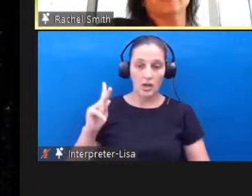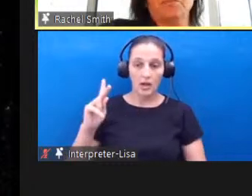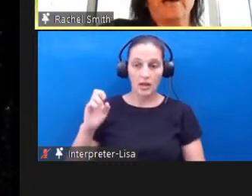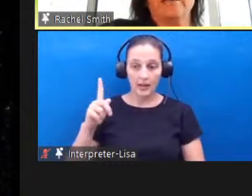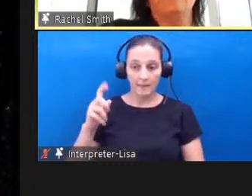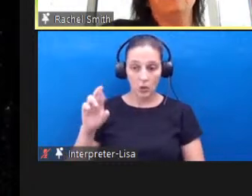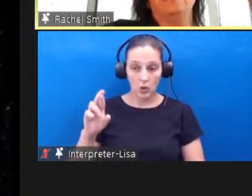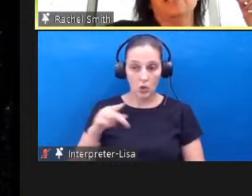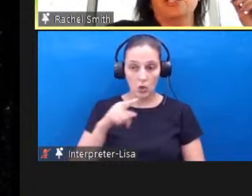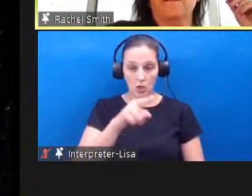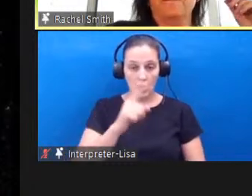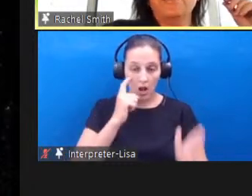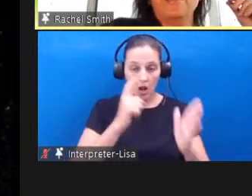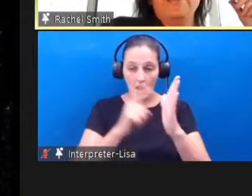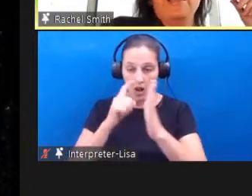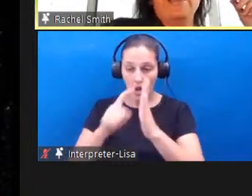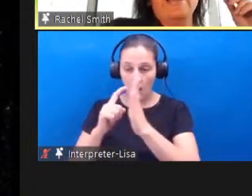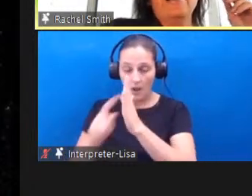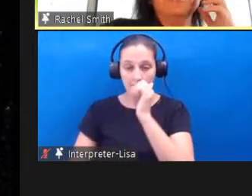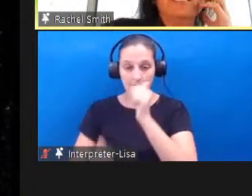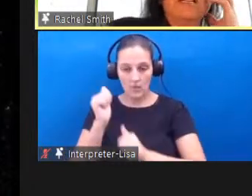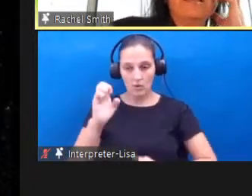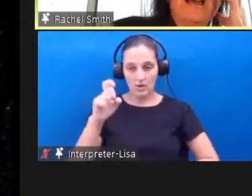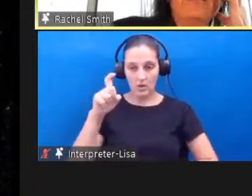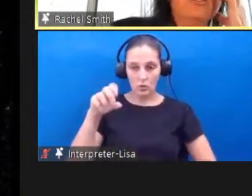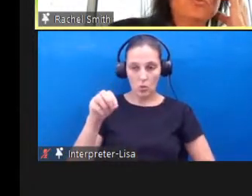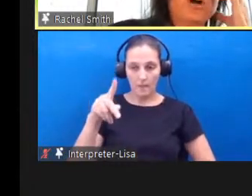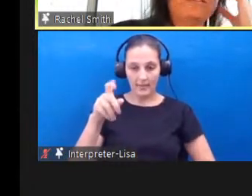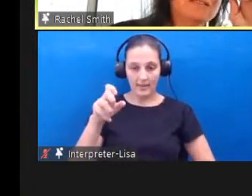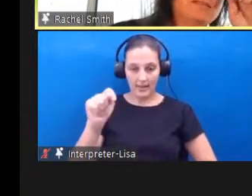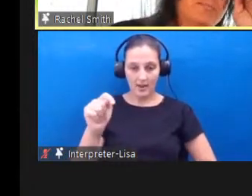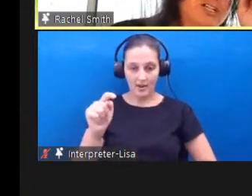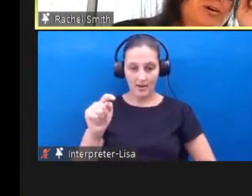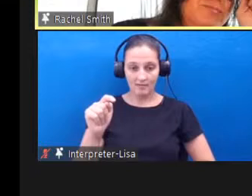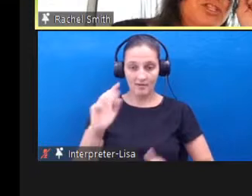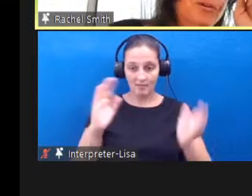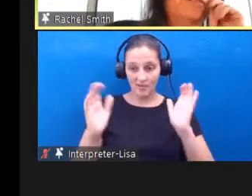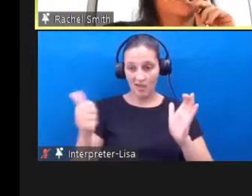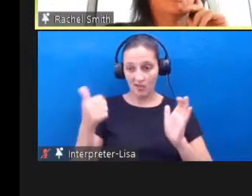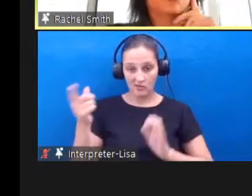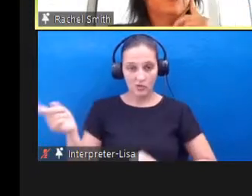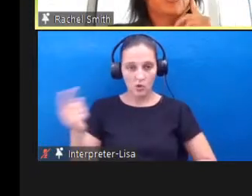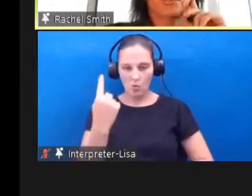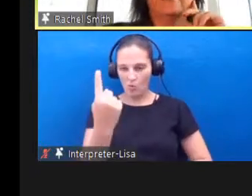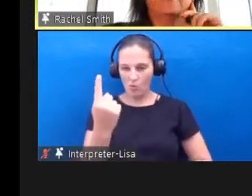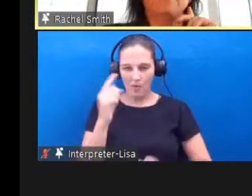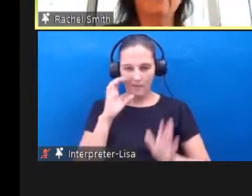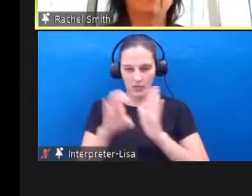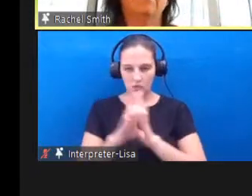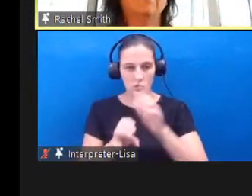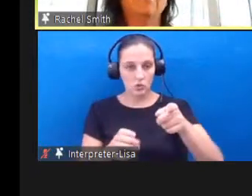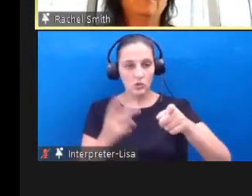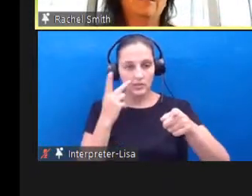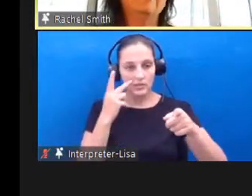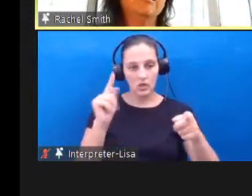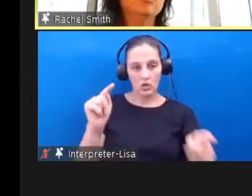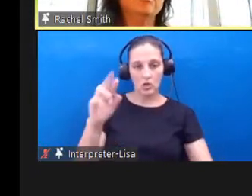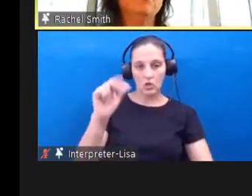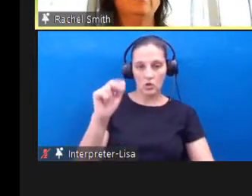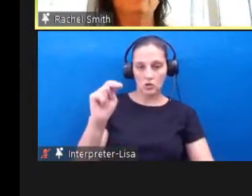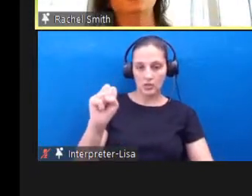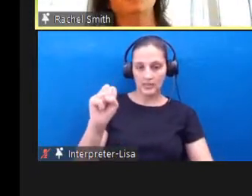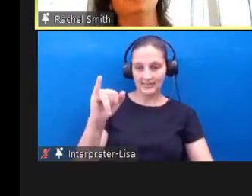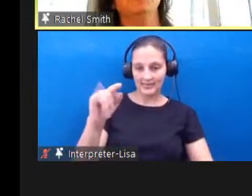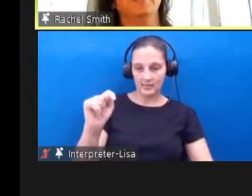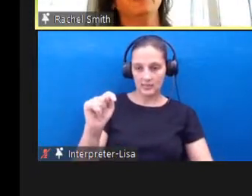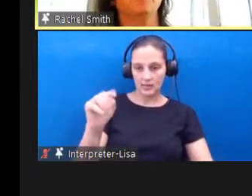most exoplanets of any mission. And how has it done that? And there's just one picture I'm showing you this. This is called the transit method. And essentially,